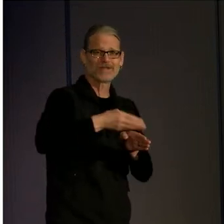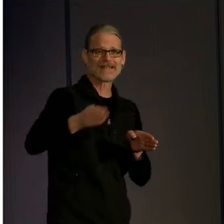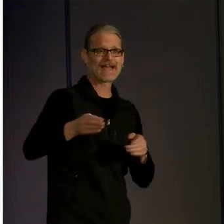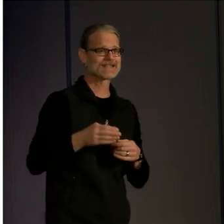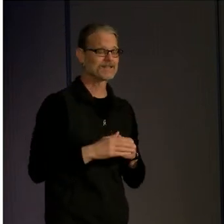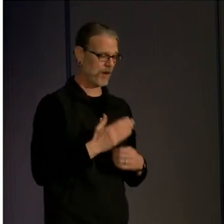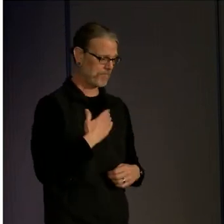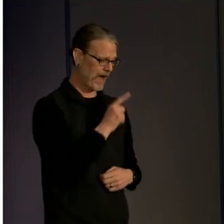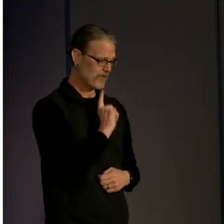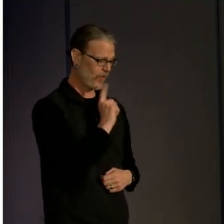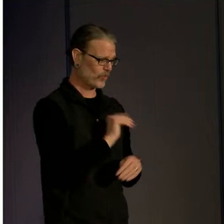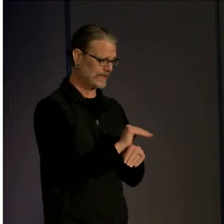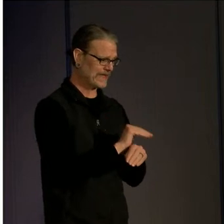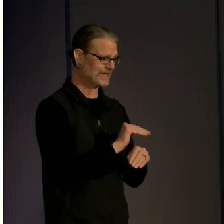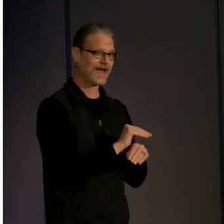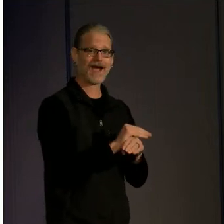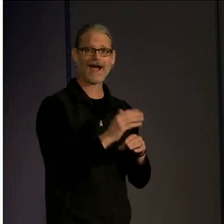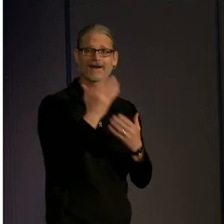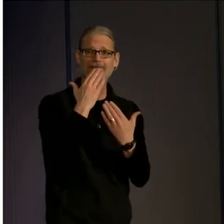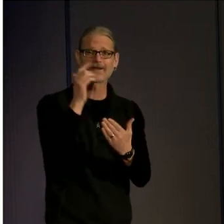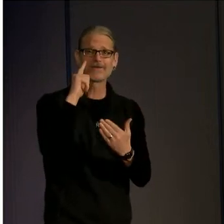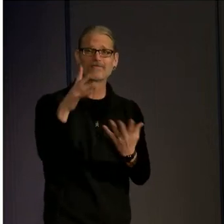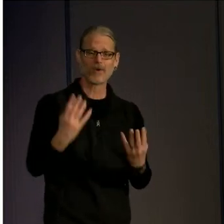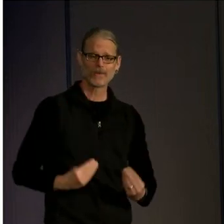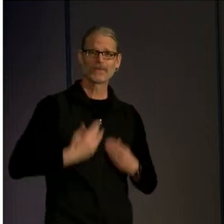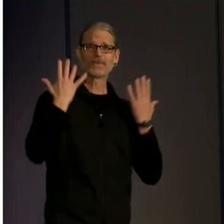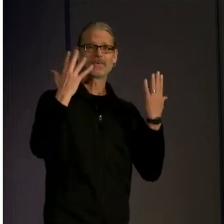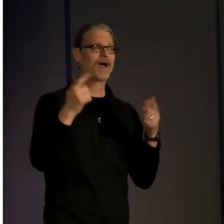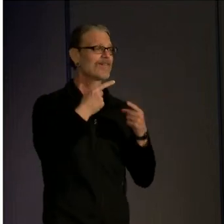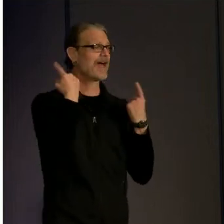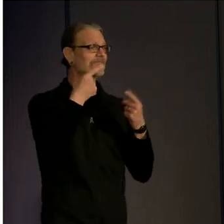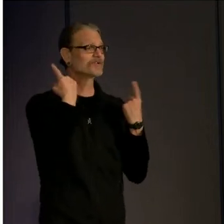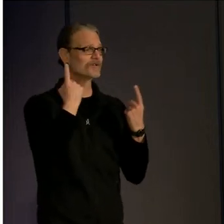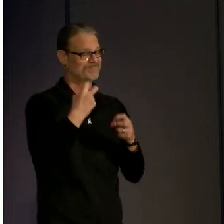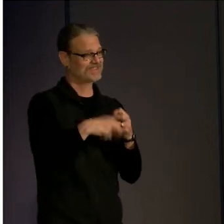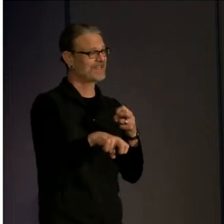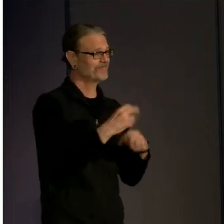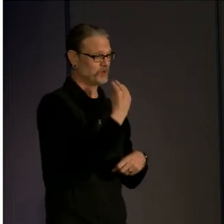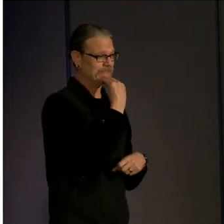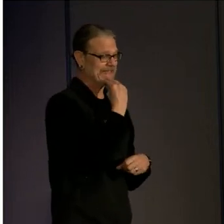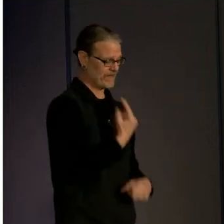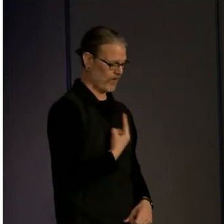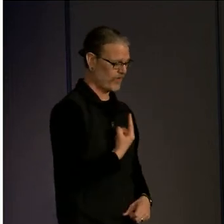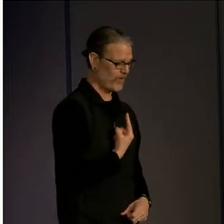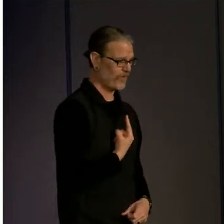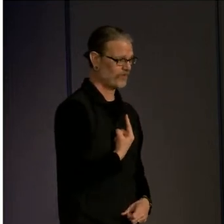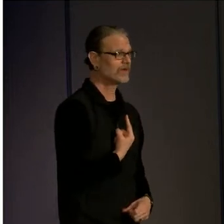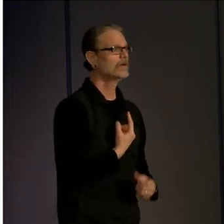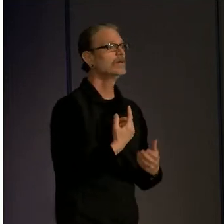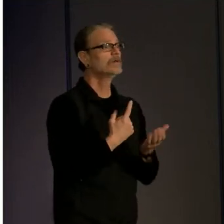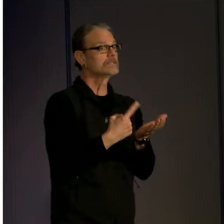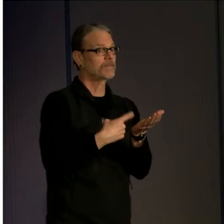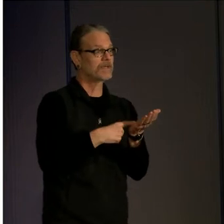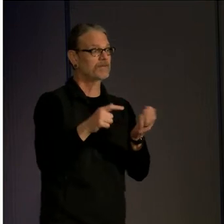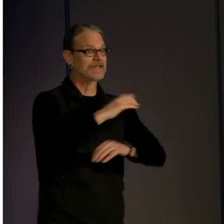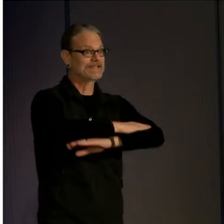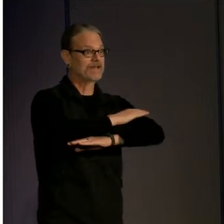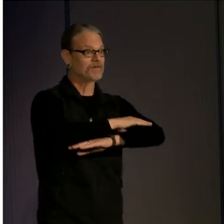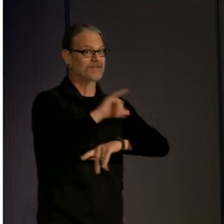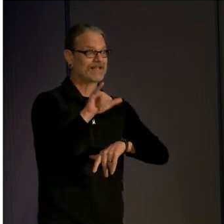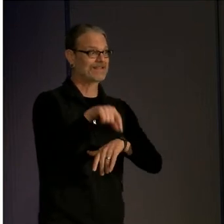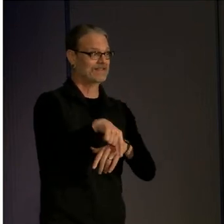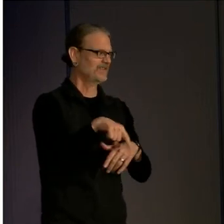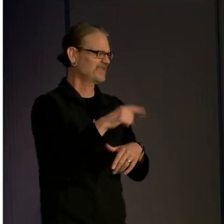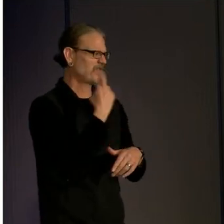lonely night fill up with laughter. It's hard to eat alone. At a family place like this, sometimes more so. So thanks for letting